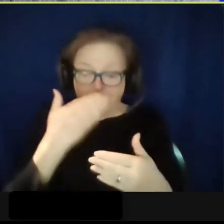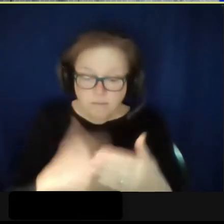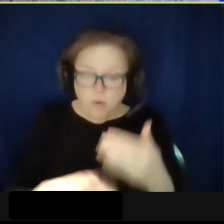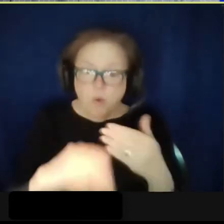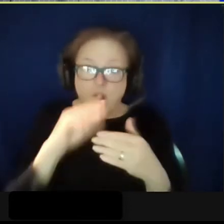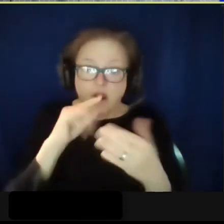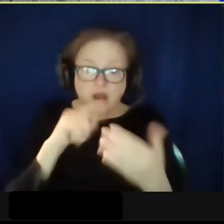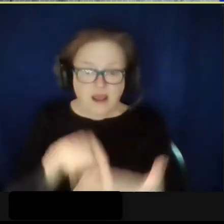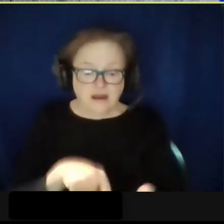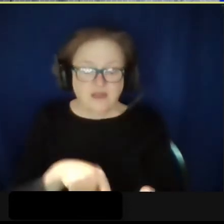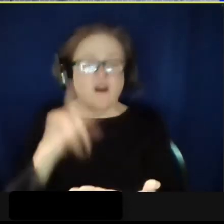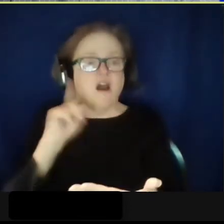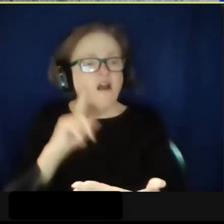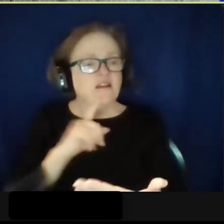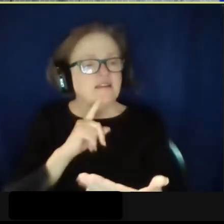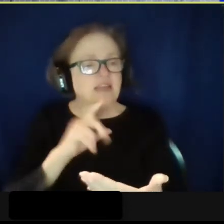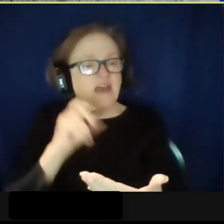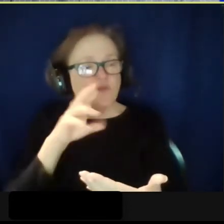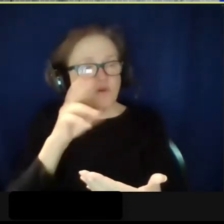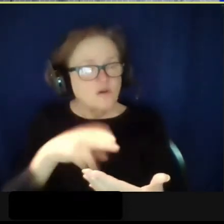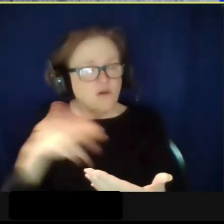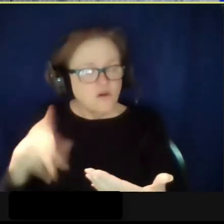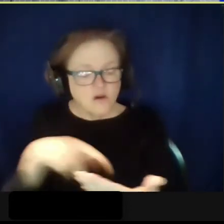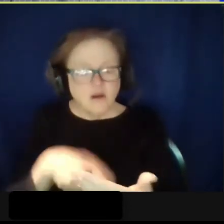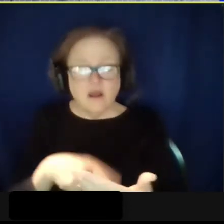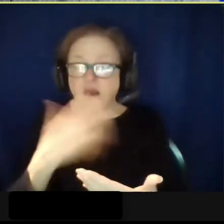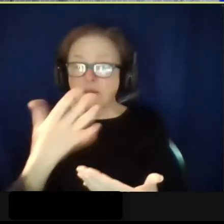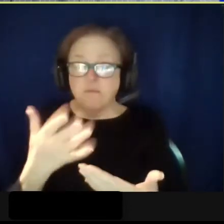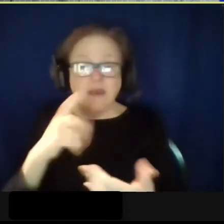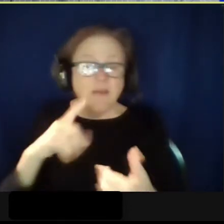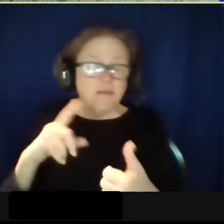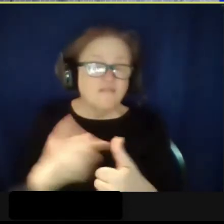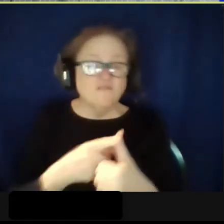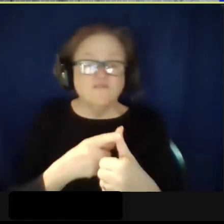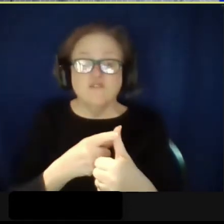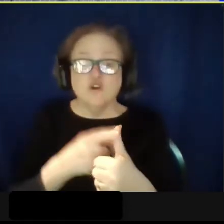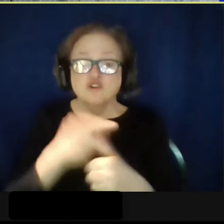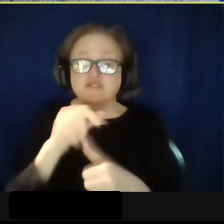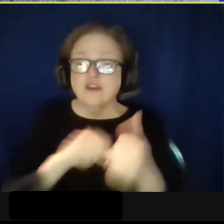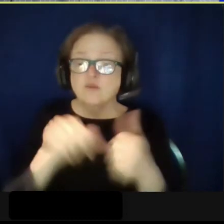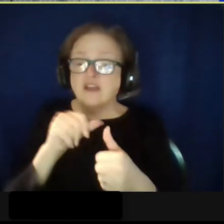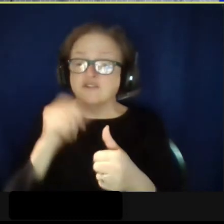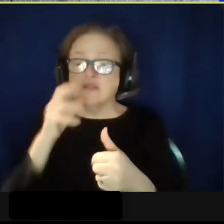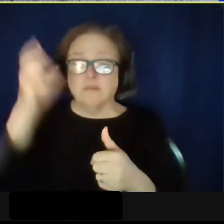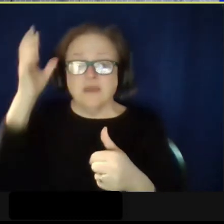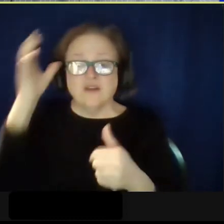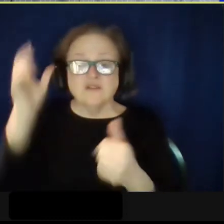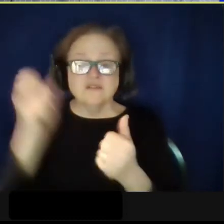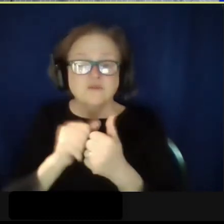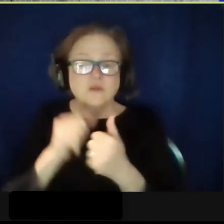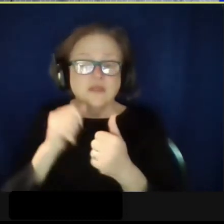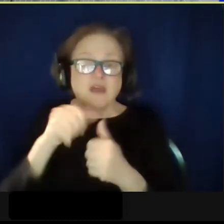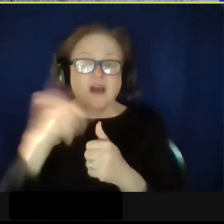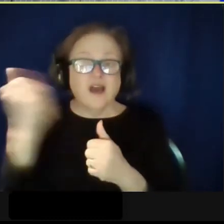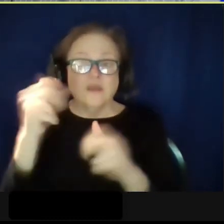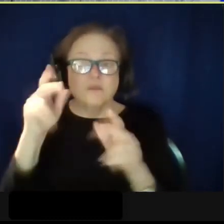hard of hearing, this may be one of the very first interactions either of these parents have had with a person with a hearing loss.